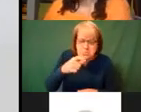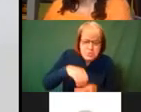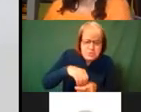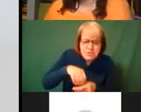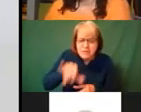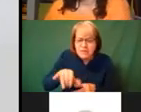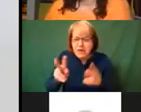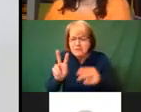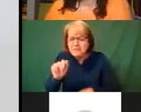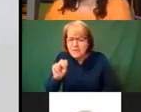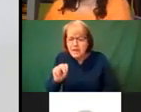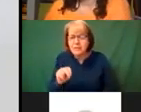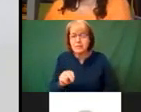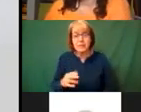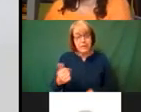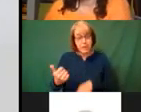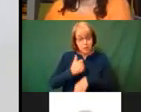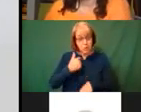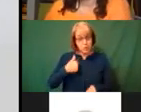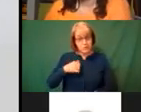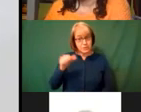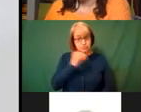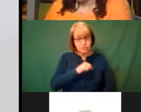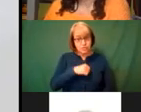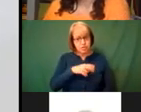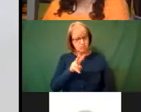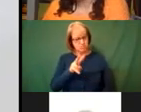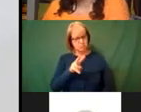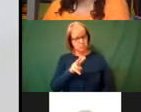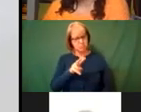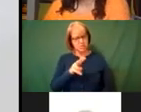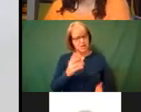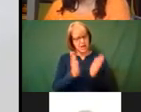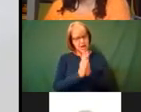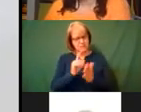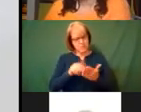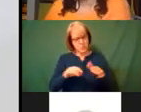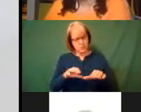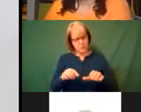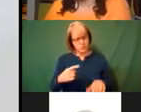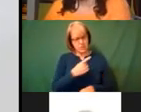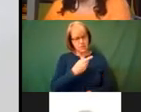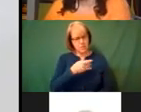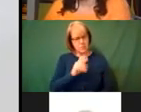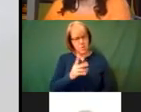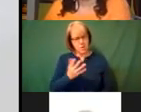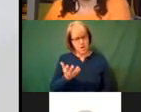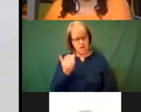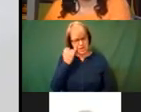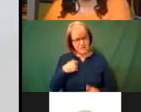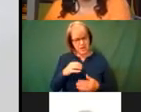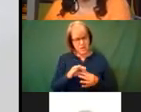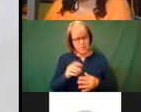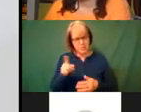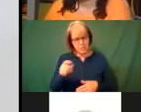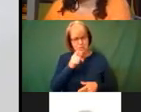going to tell you how he accused me of being drunk, asked me what I was doing in the park, and then told me if I cooperated, he wouldn't give me a ticket.